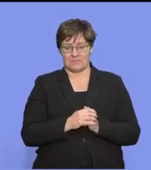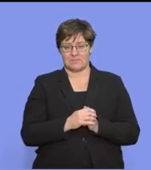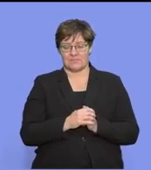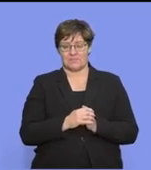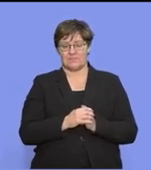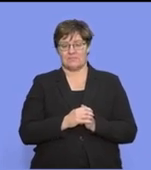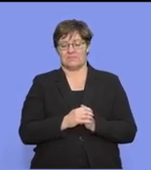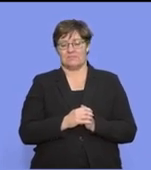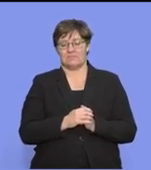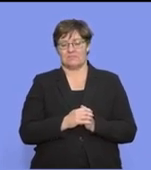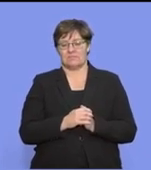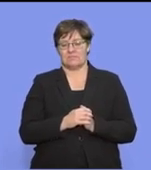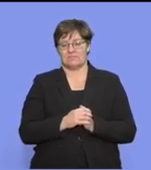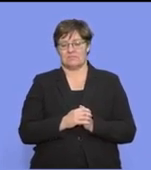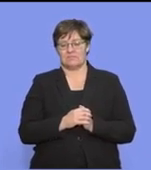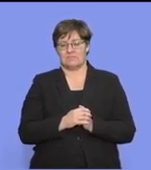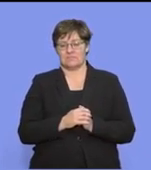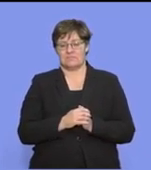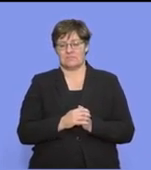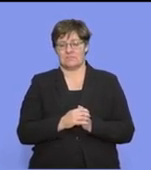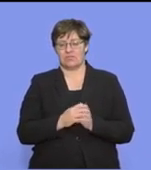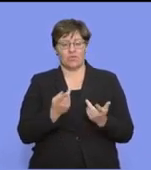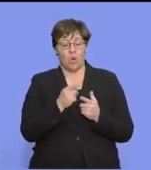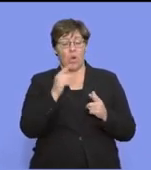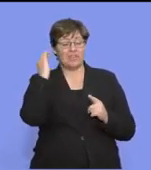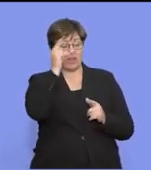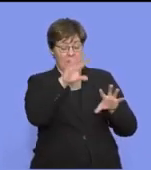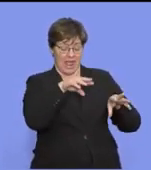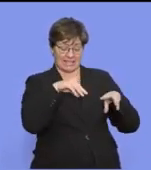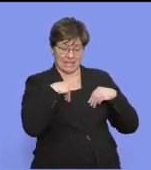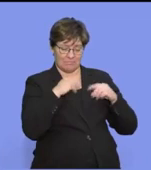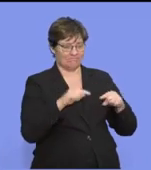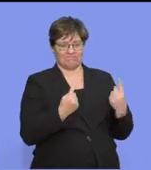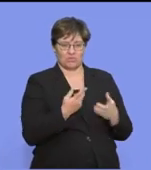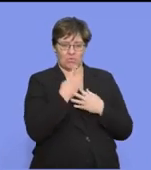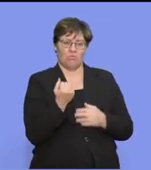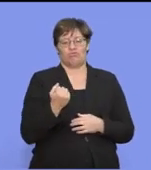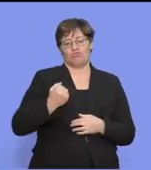now realize that his theory is not accepted. So we actually